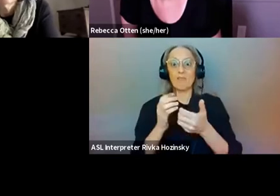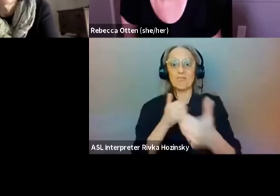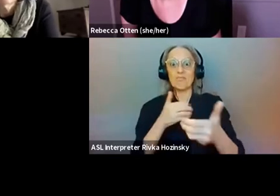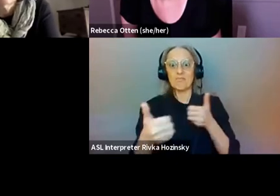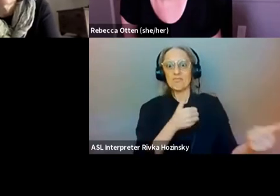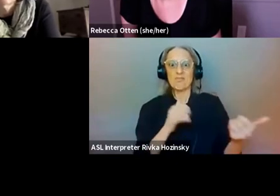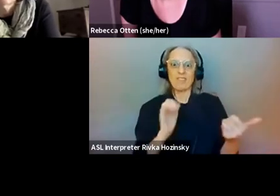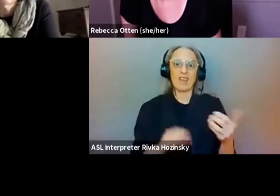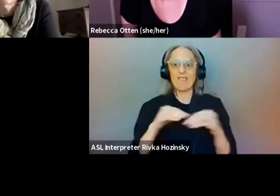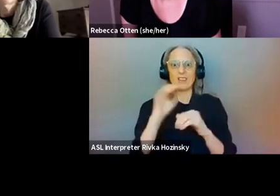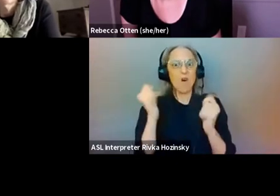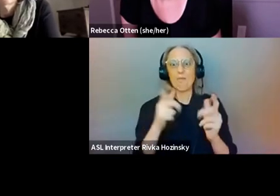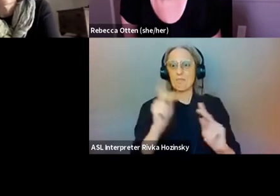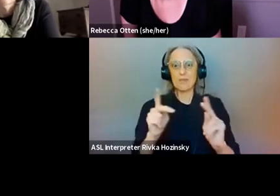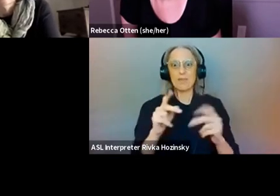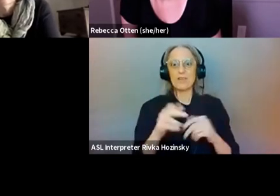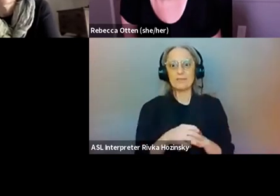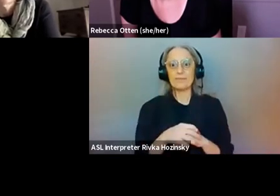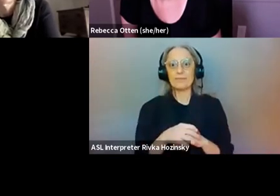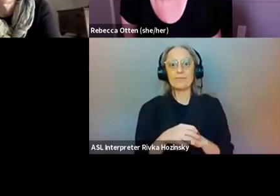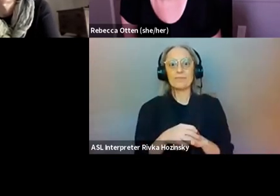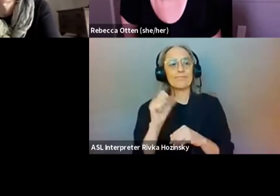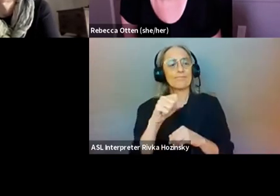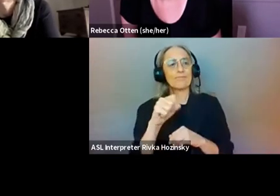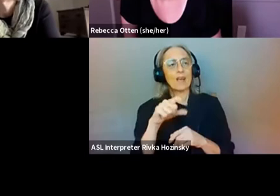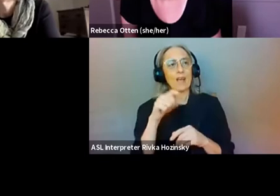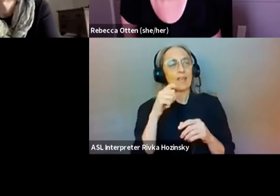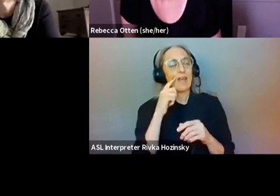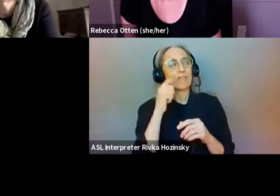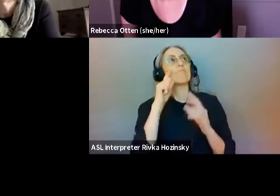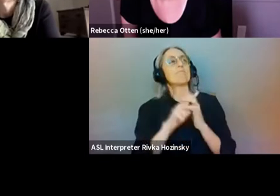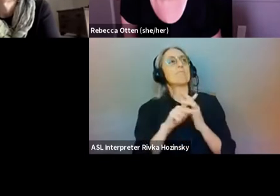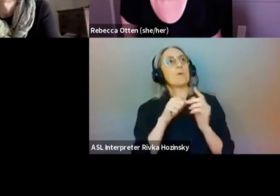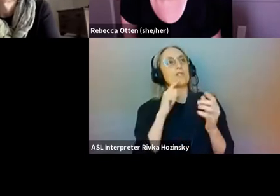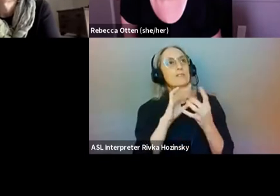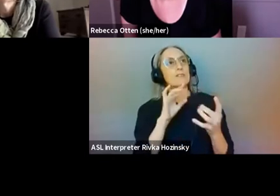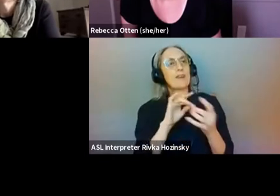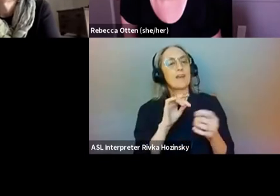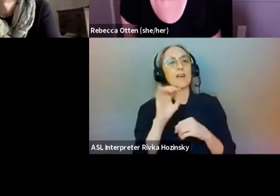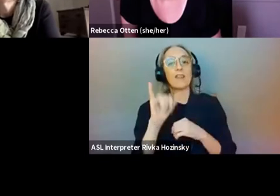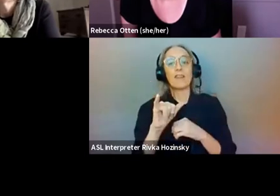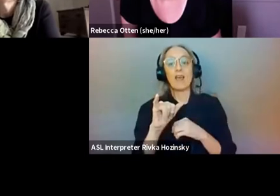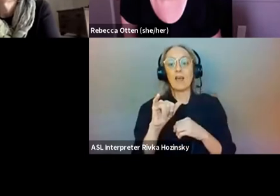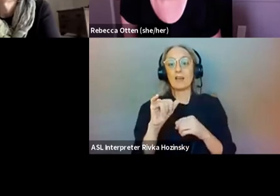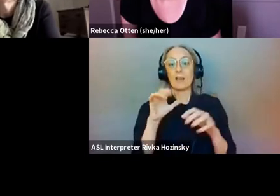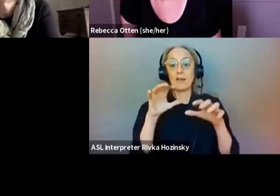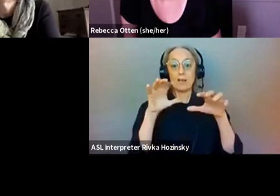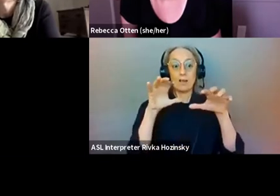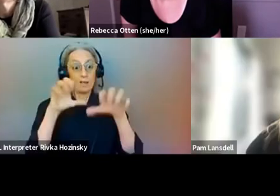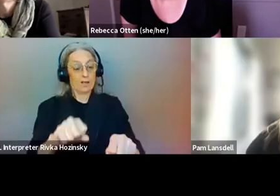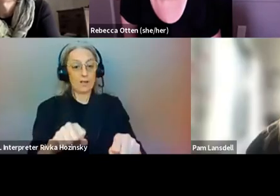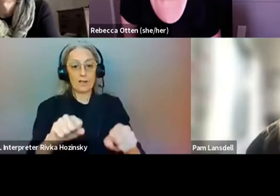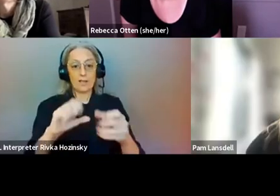reminds me often about what you just said is that the idea that by decolonizing and therefore, for example, expanding